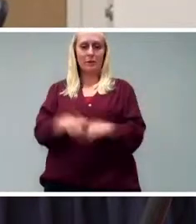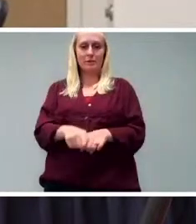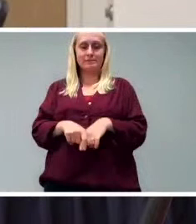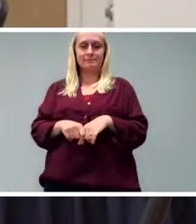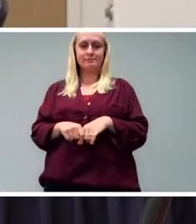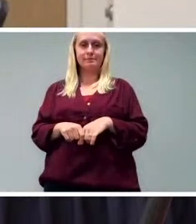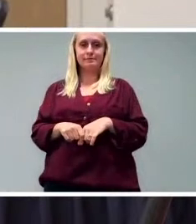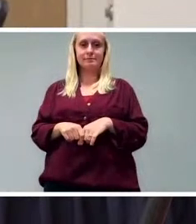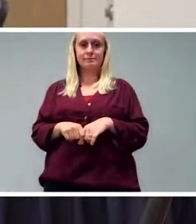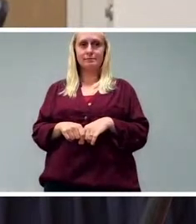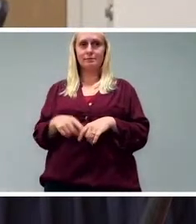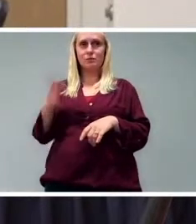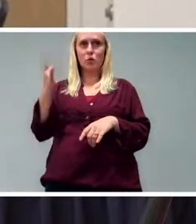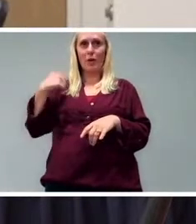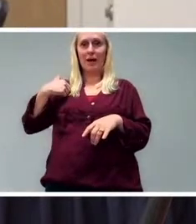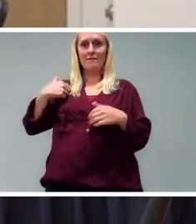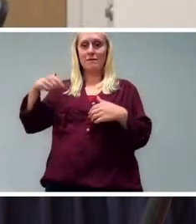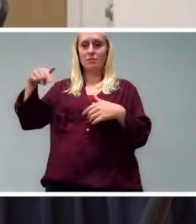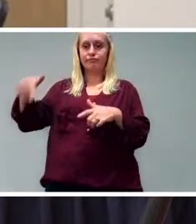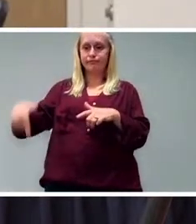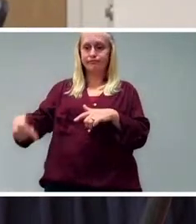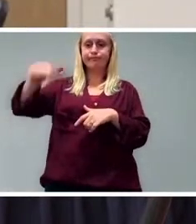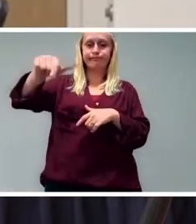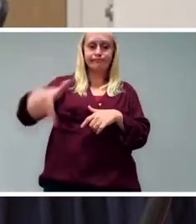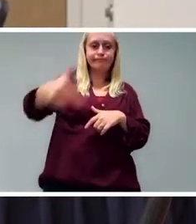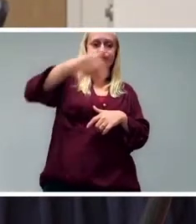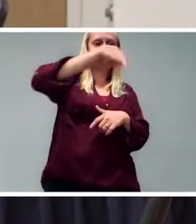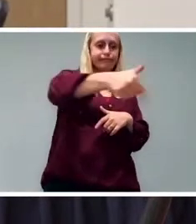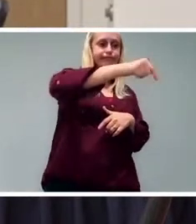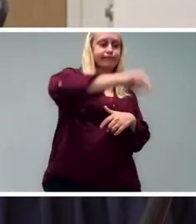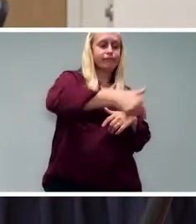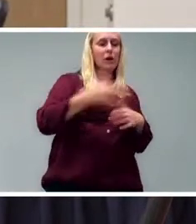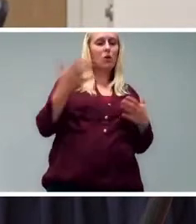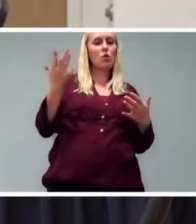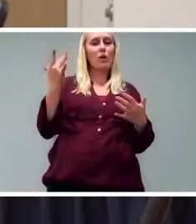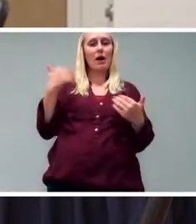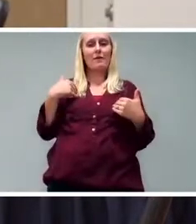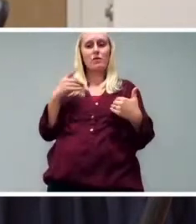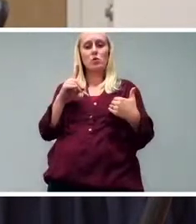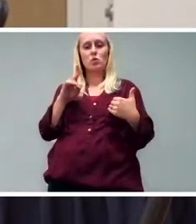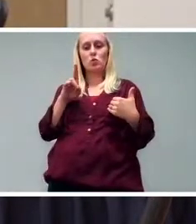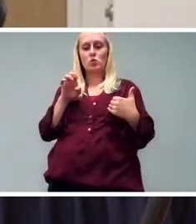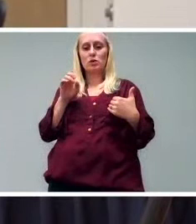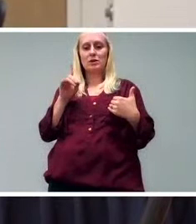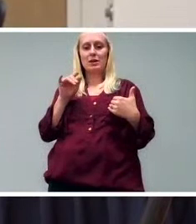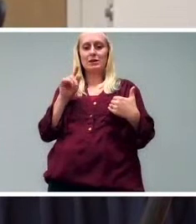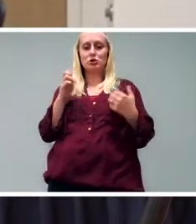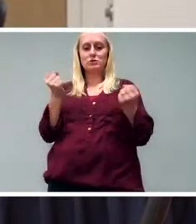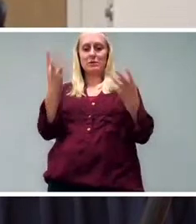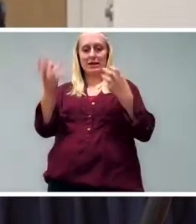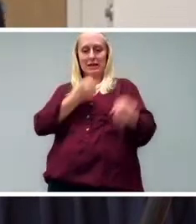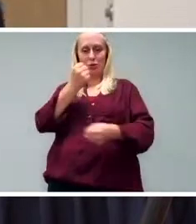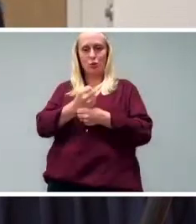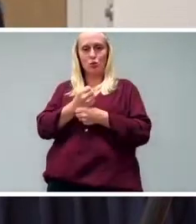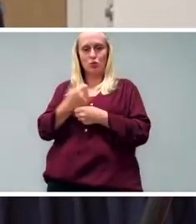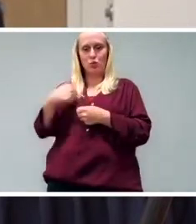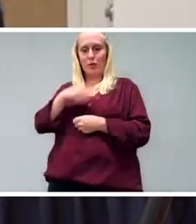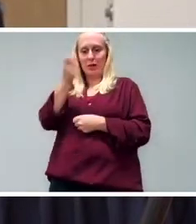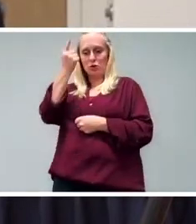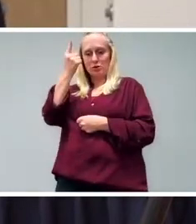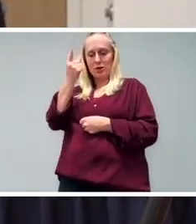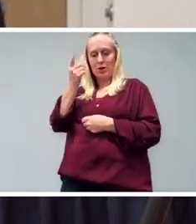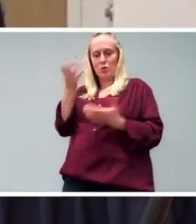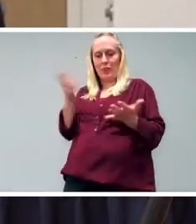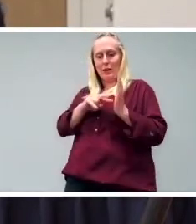we drilled so many holes, and that's why we've done our due diligence for so many years, because we understand what as is means